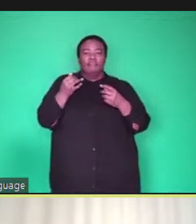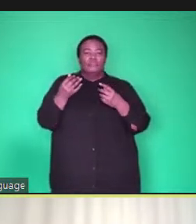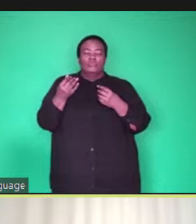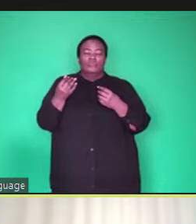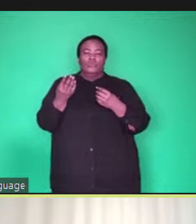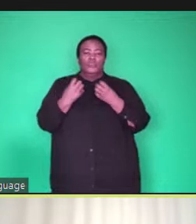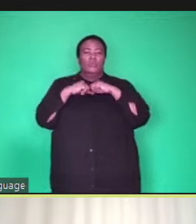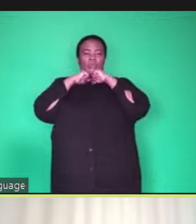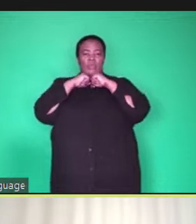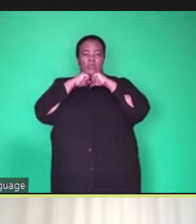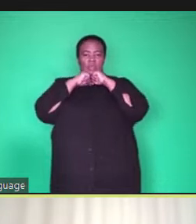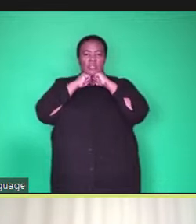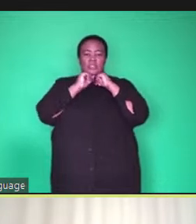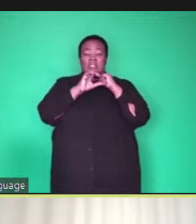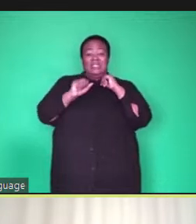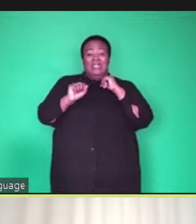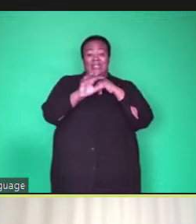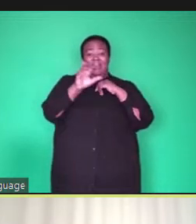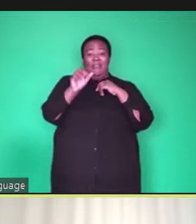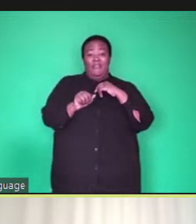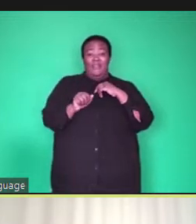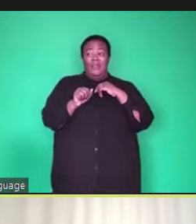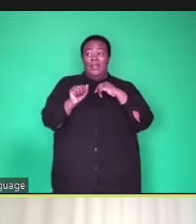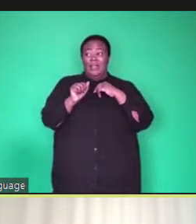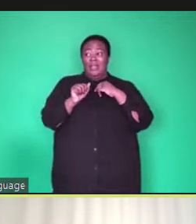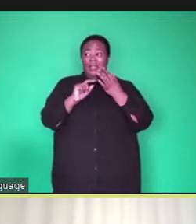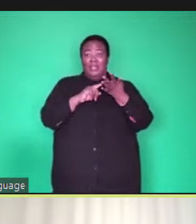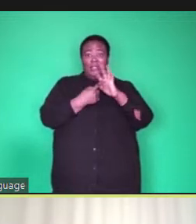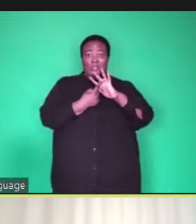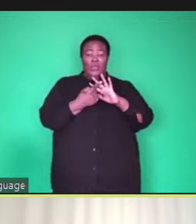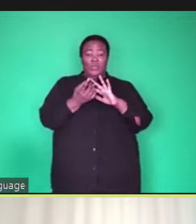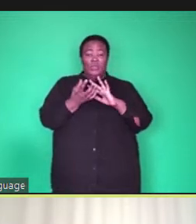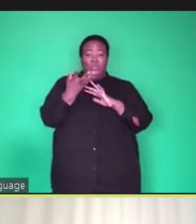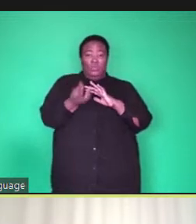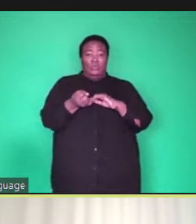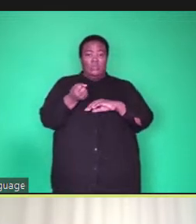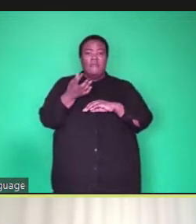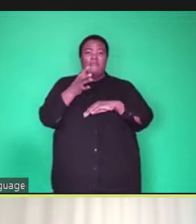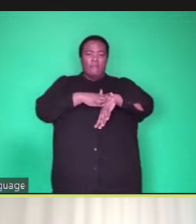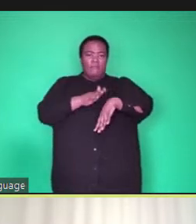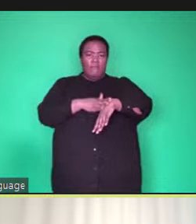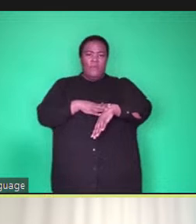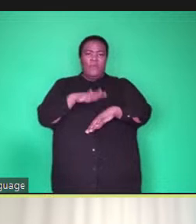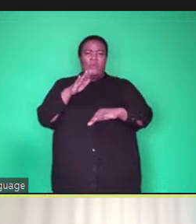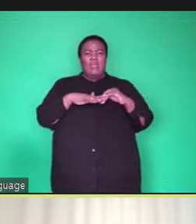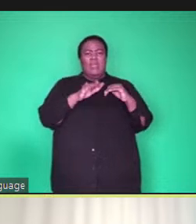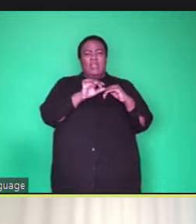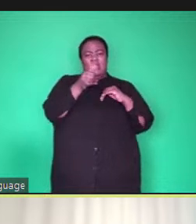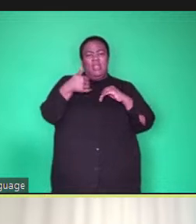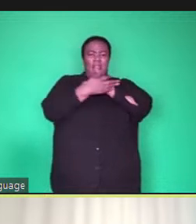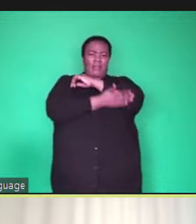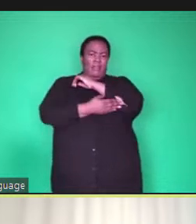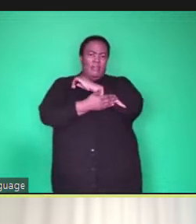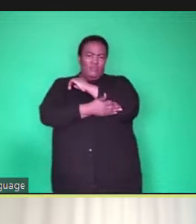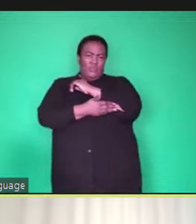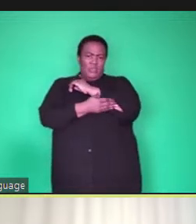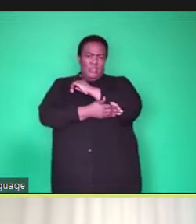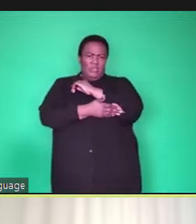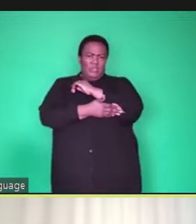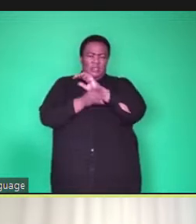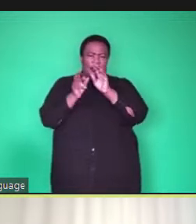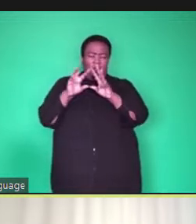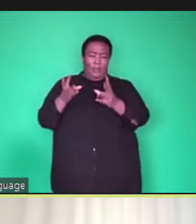as an anomaly in relation to the rest of the world, with large quantities of children without parents who